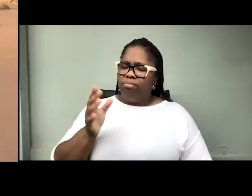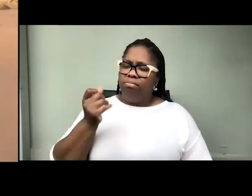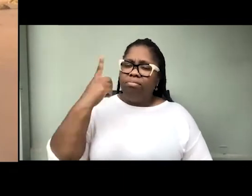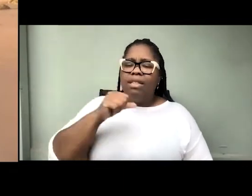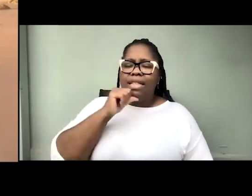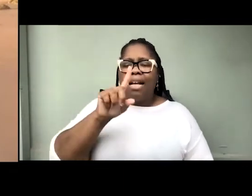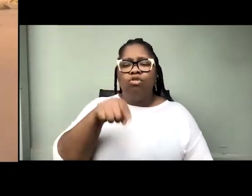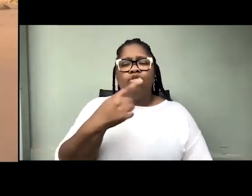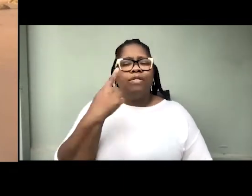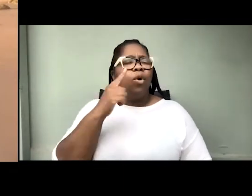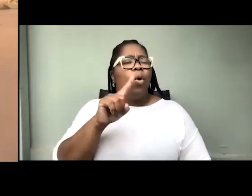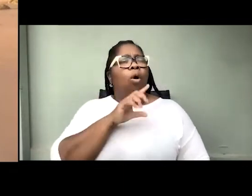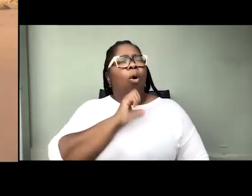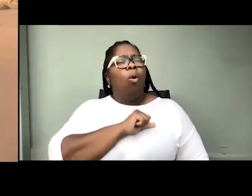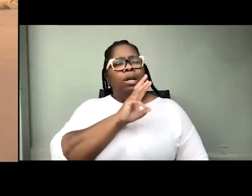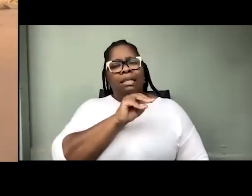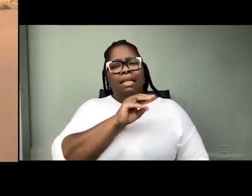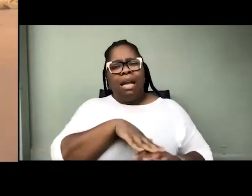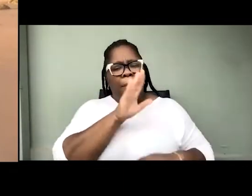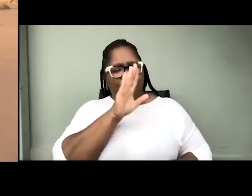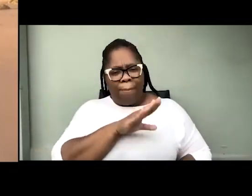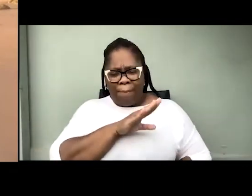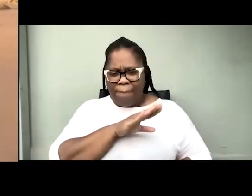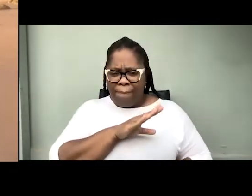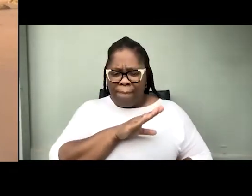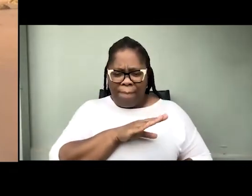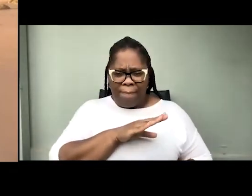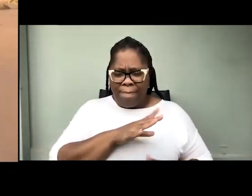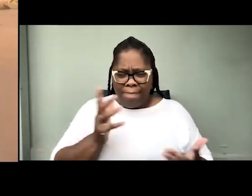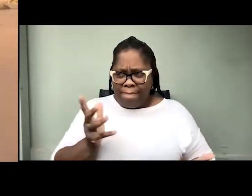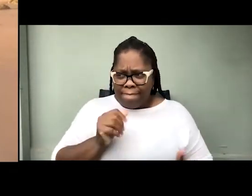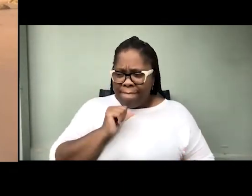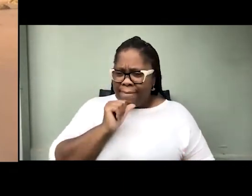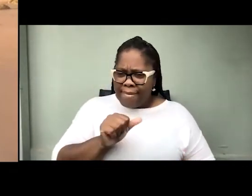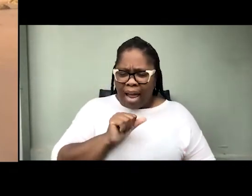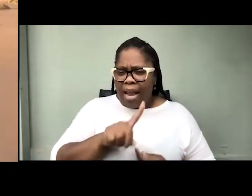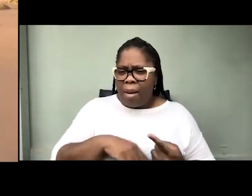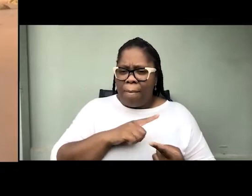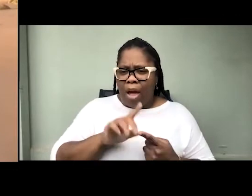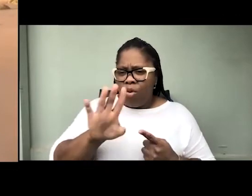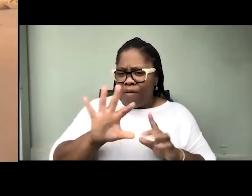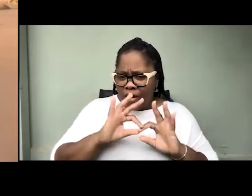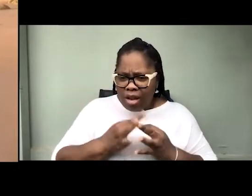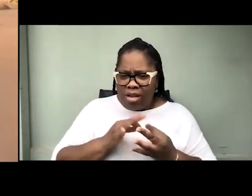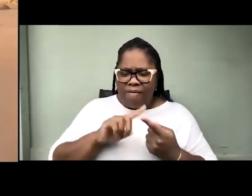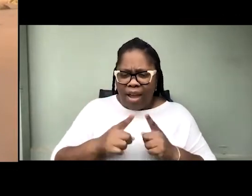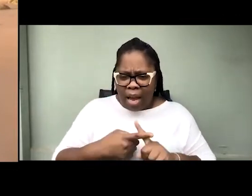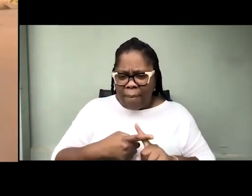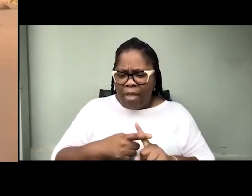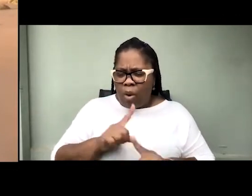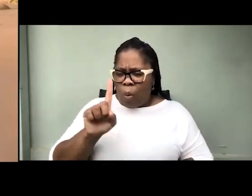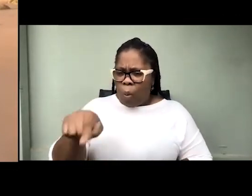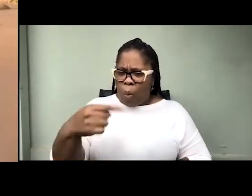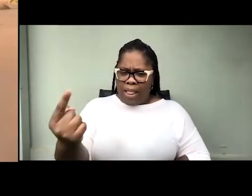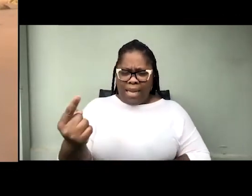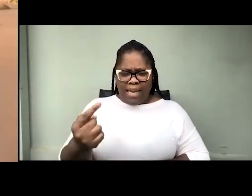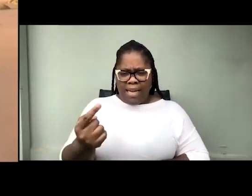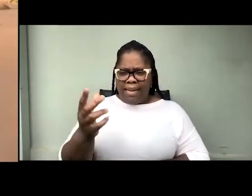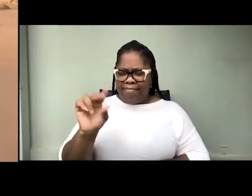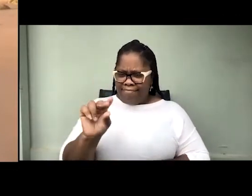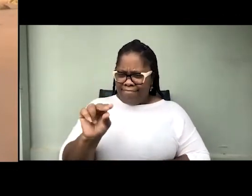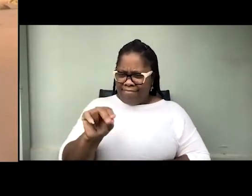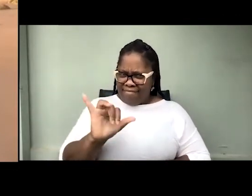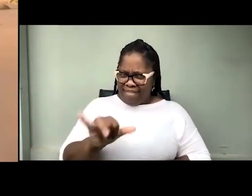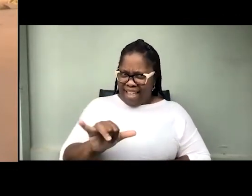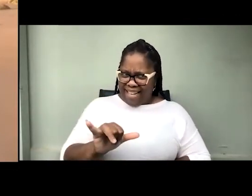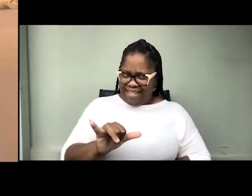older adults. It's not even just about the family and friends of older adults and those of us who serve older adults, but it's actually